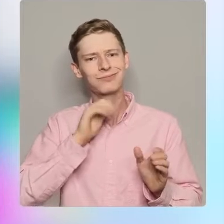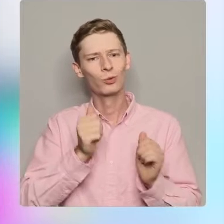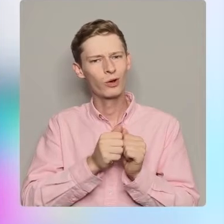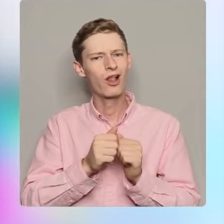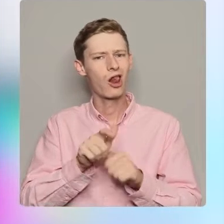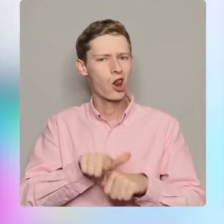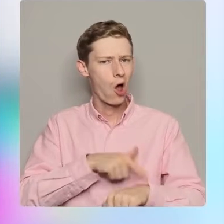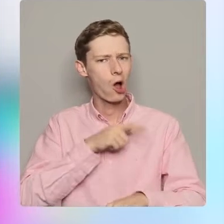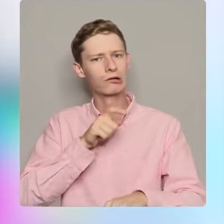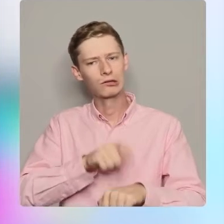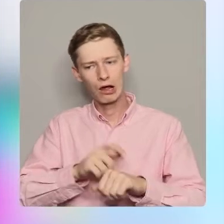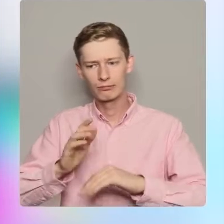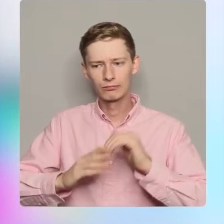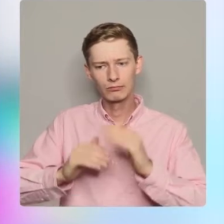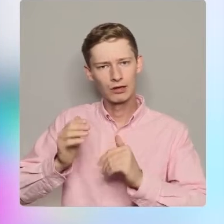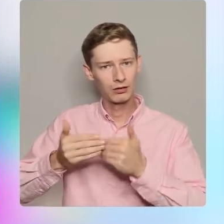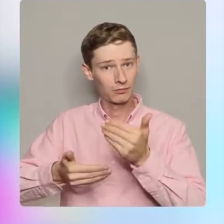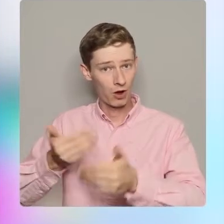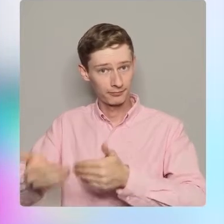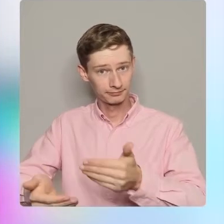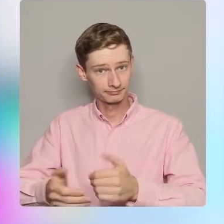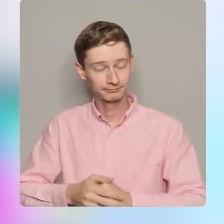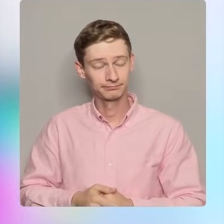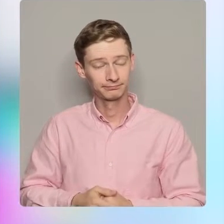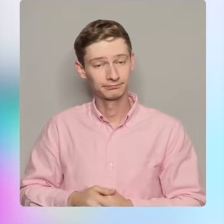for official release in 2023.